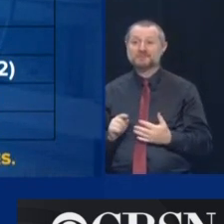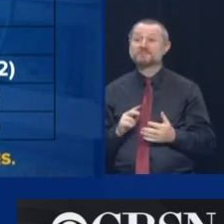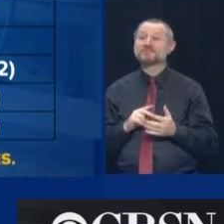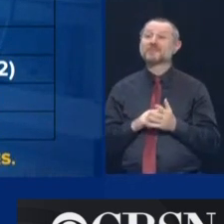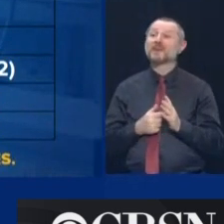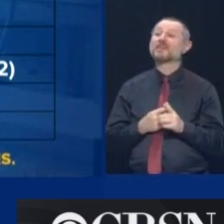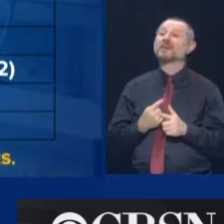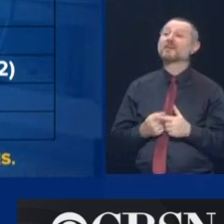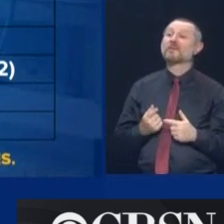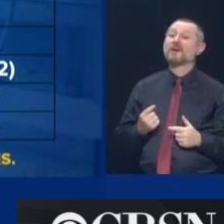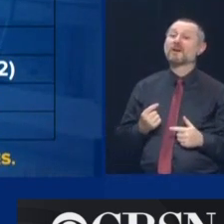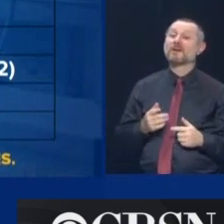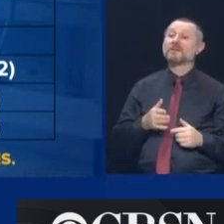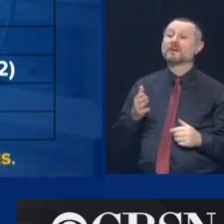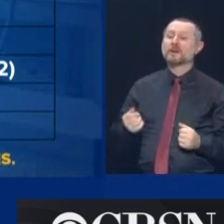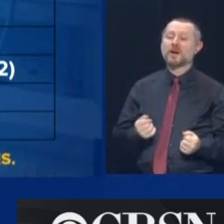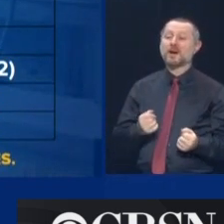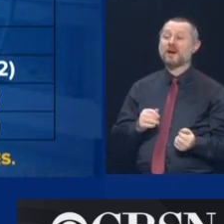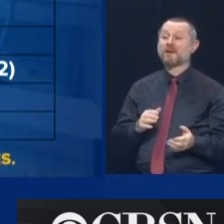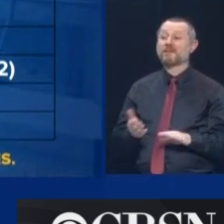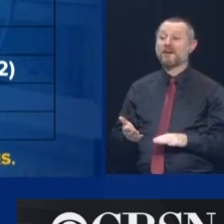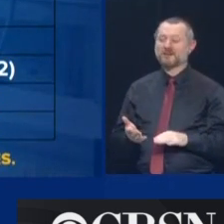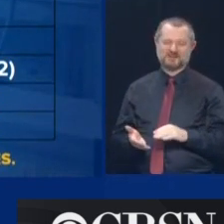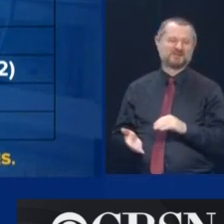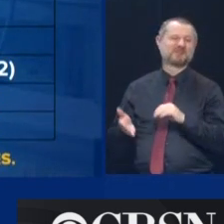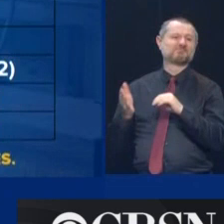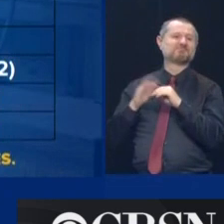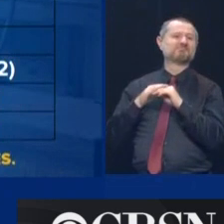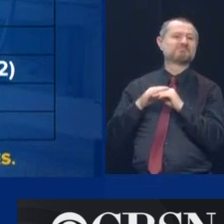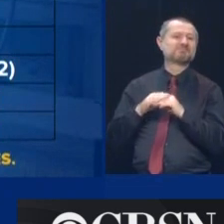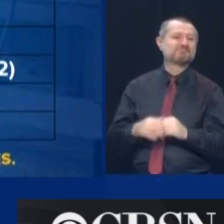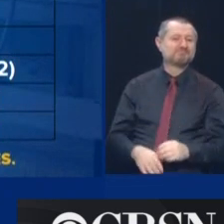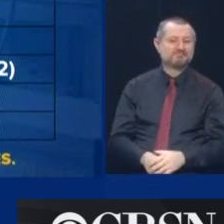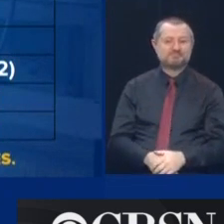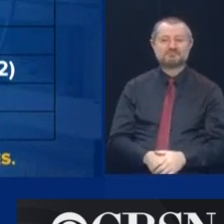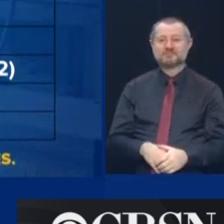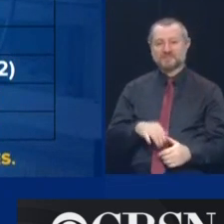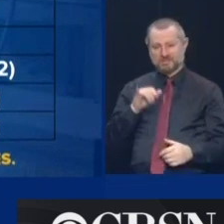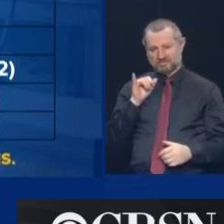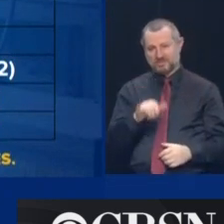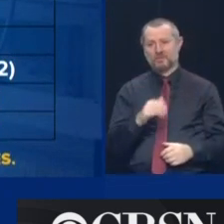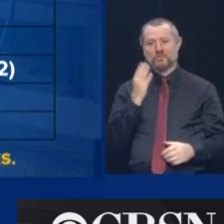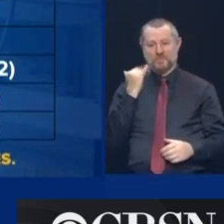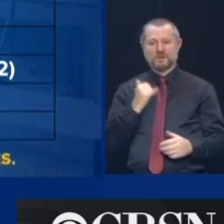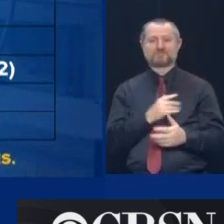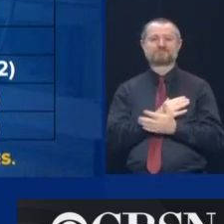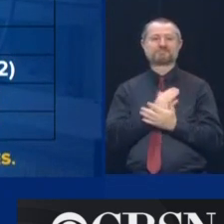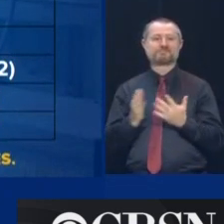then number of deaths go up. That is the trajectory.